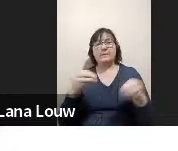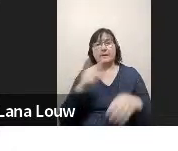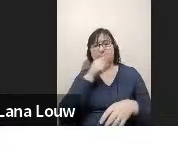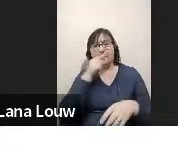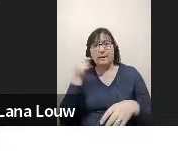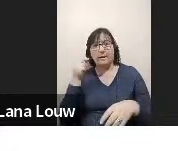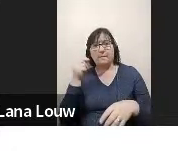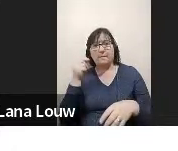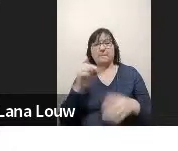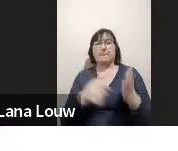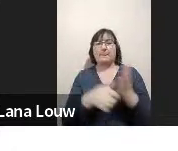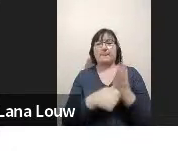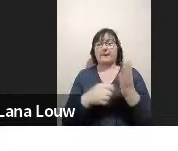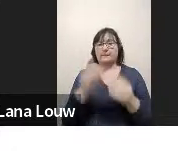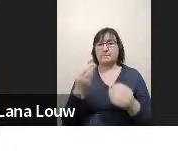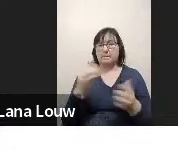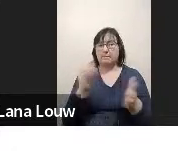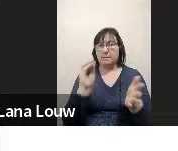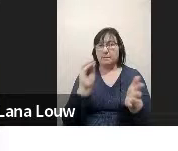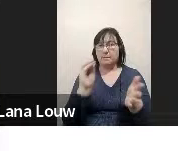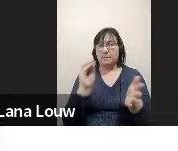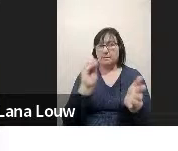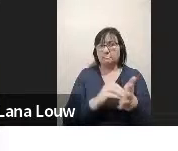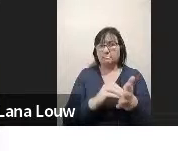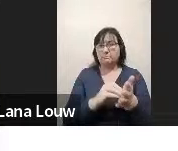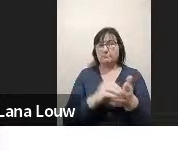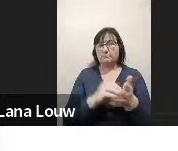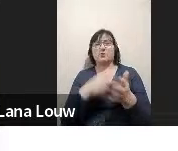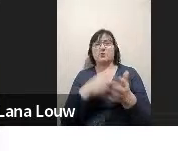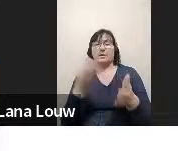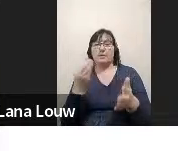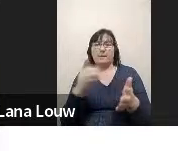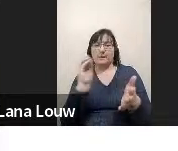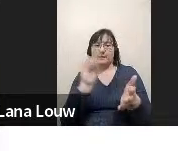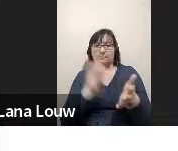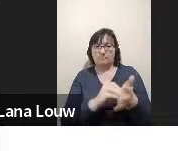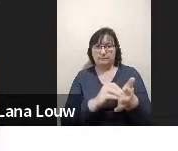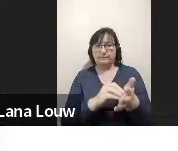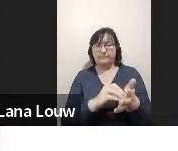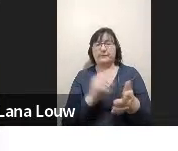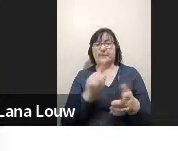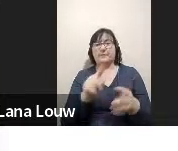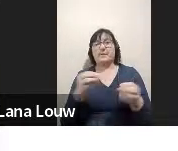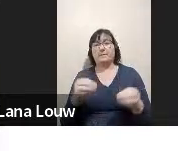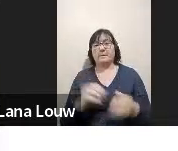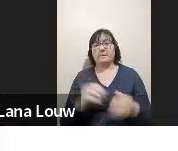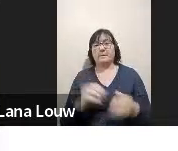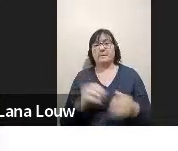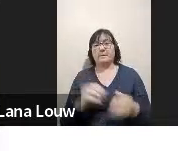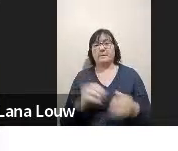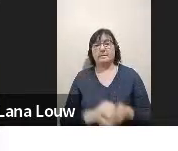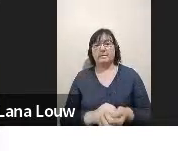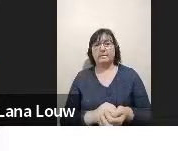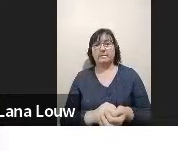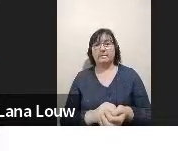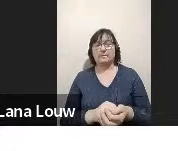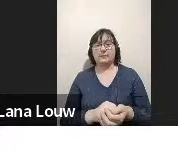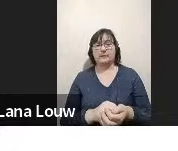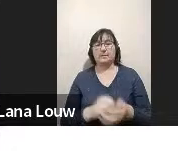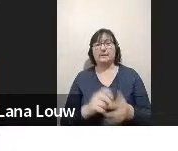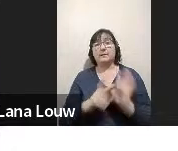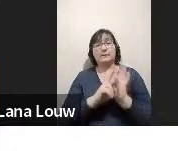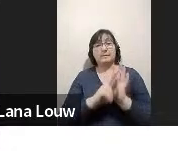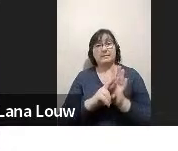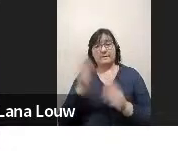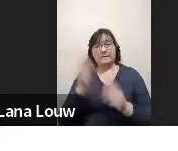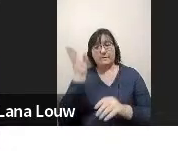put the registration number, okay, of the company. The representative contact details would be that of the